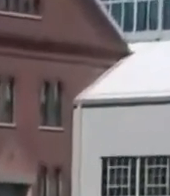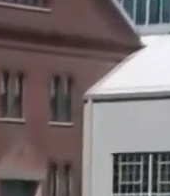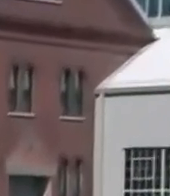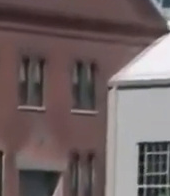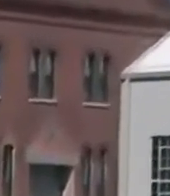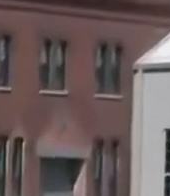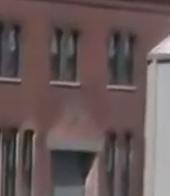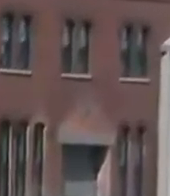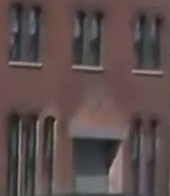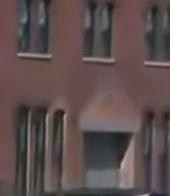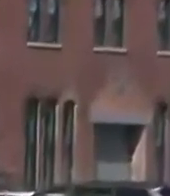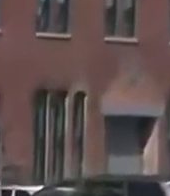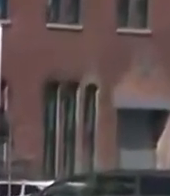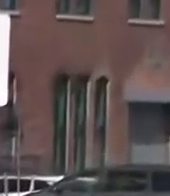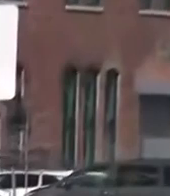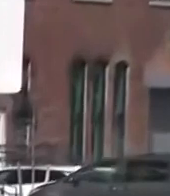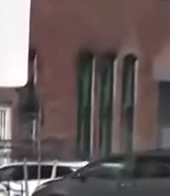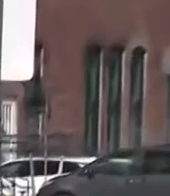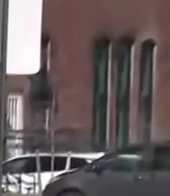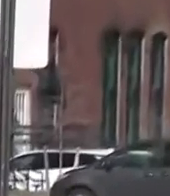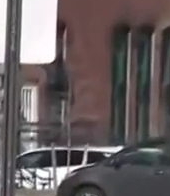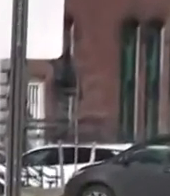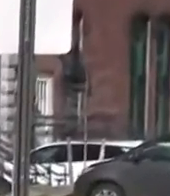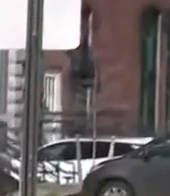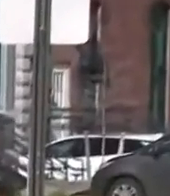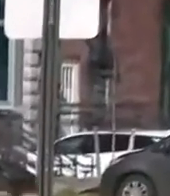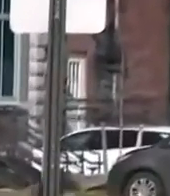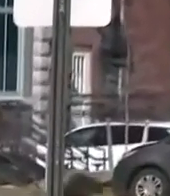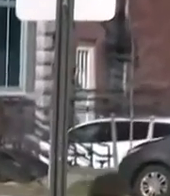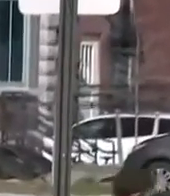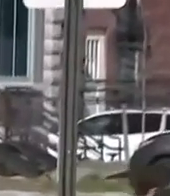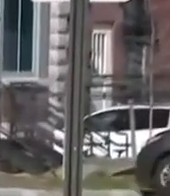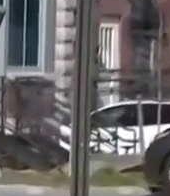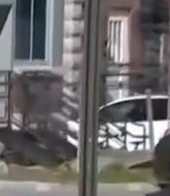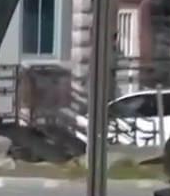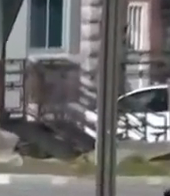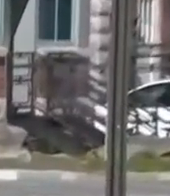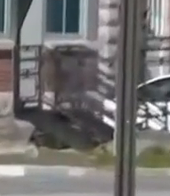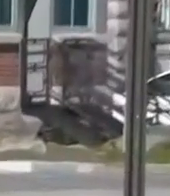sure this is supposed to be here. That's supposed to be there?